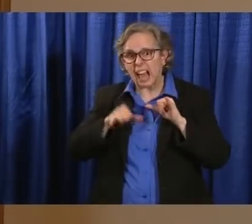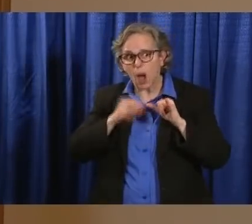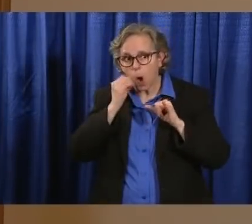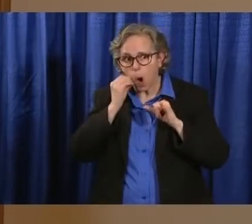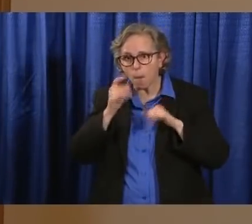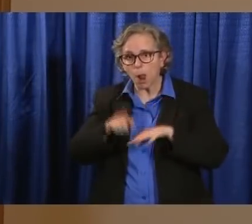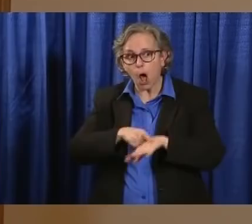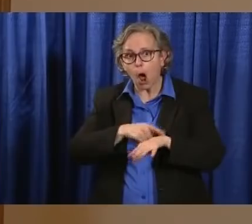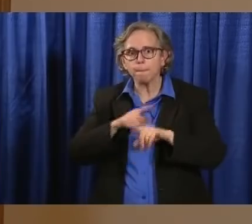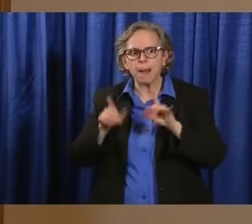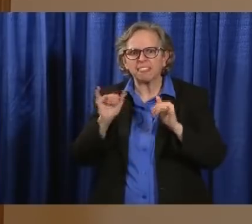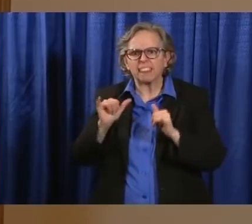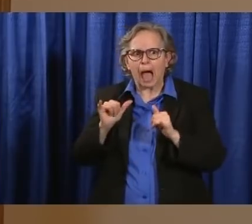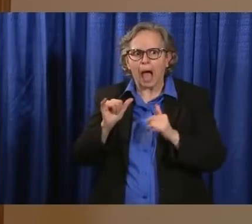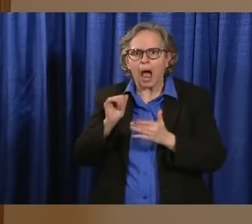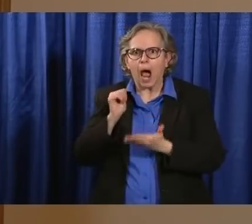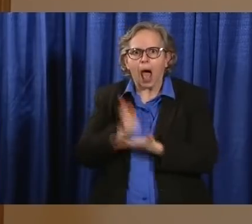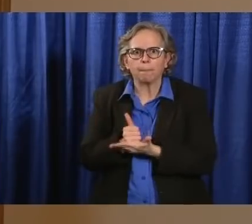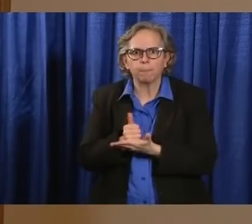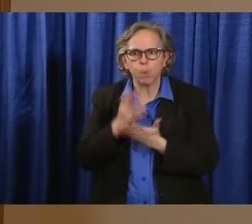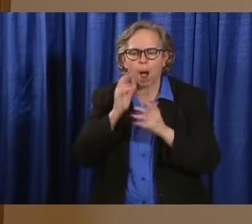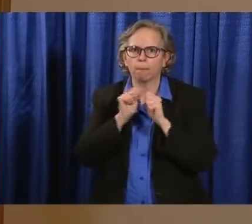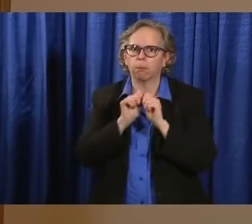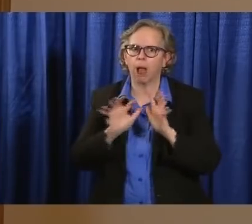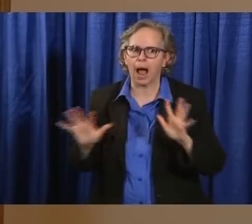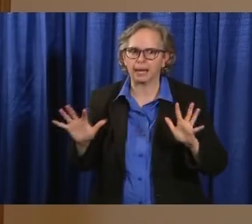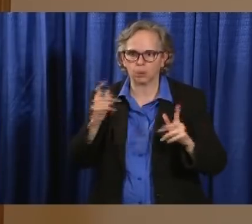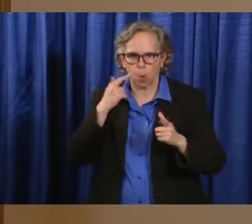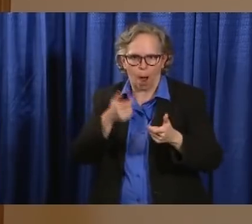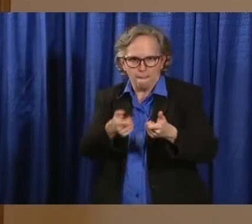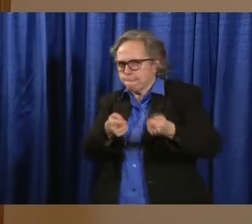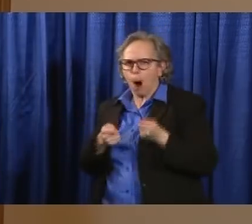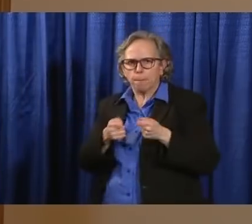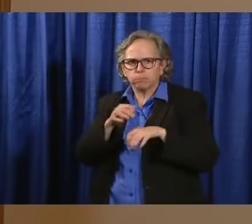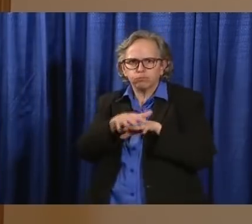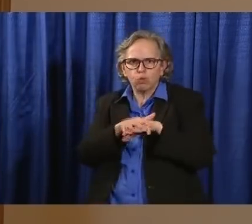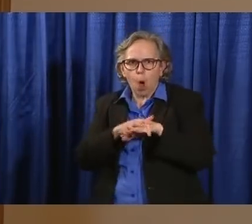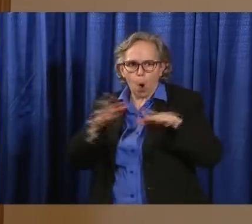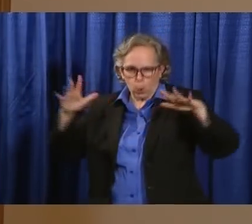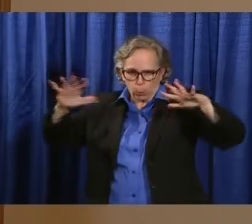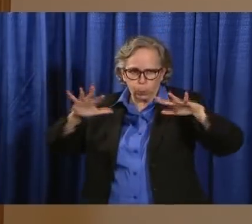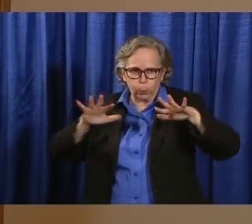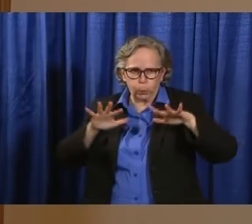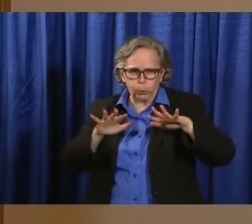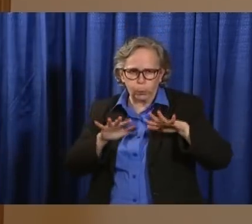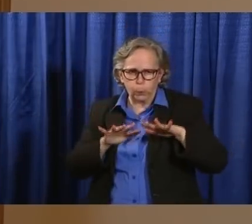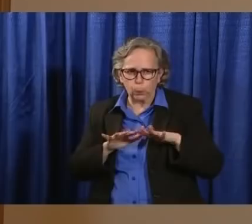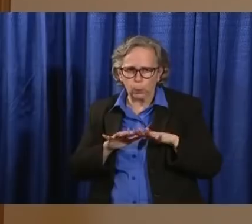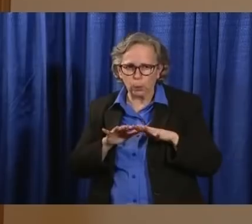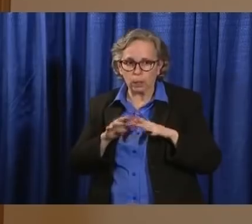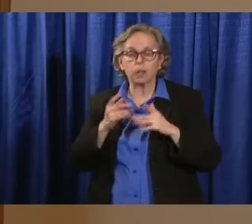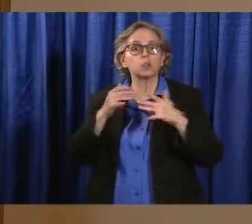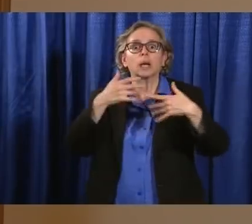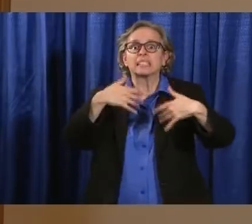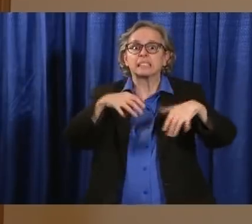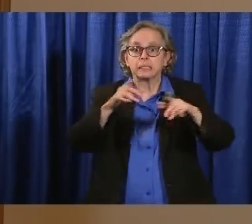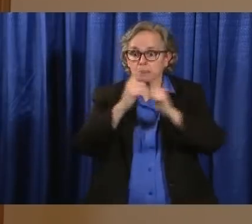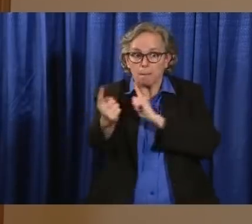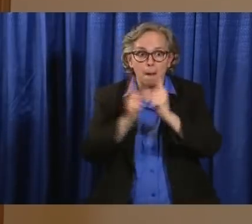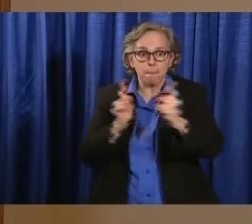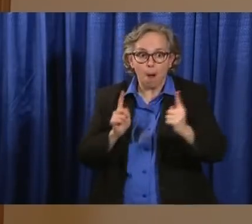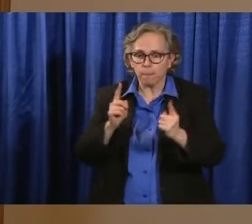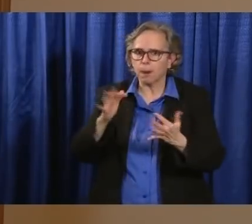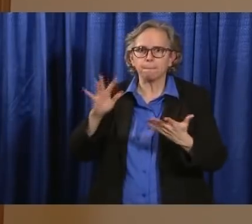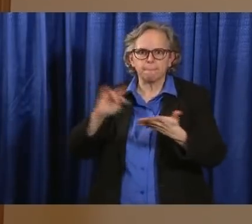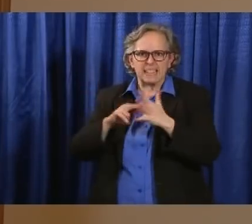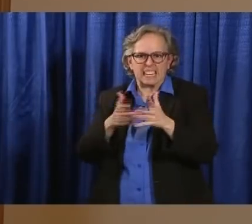blessing for Ohio, because every day that we're doing this great social distancing and we're slowing the spread of infection, we're slowing the